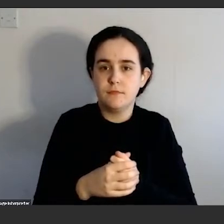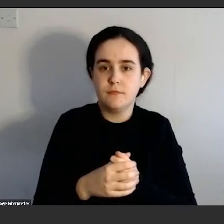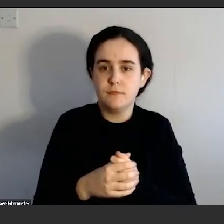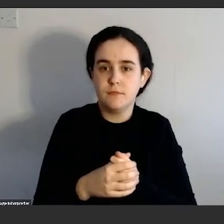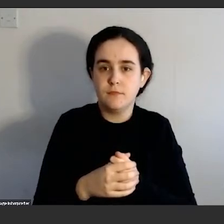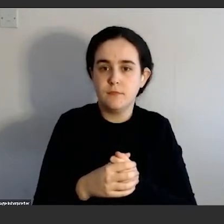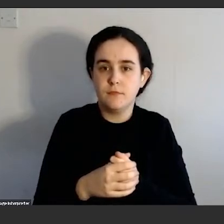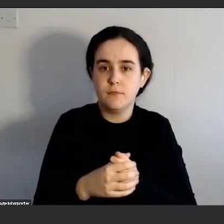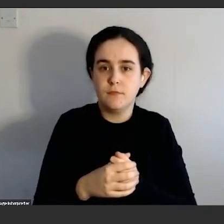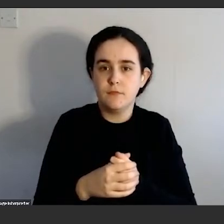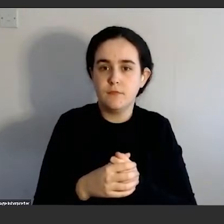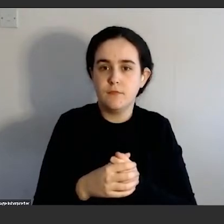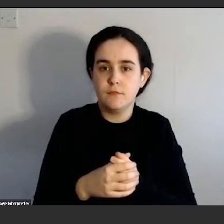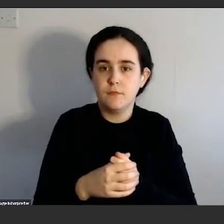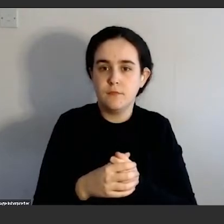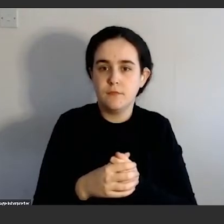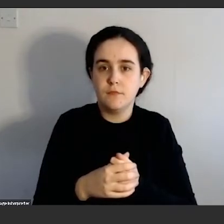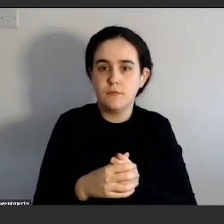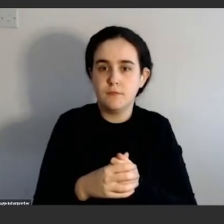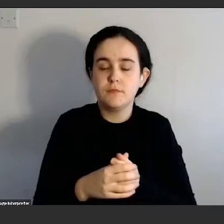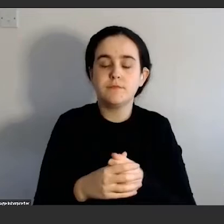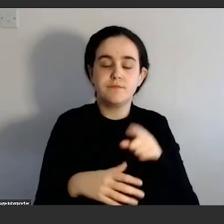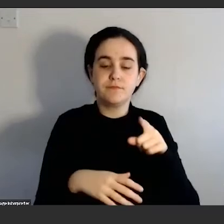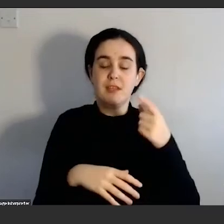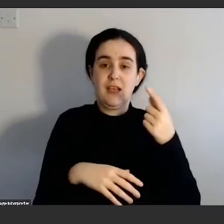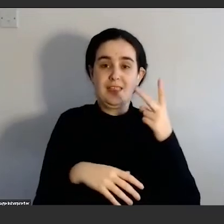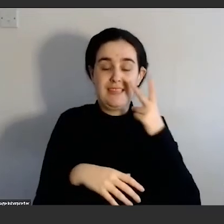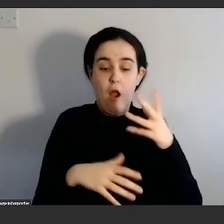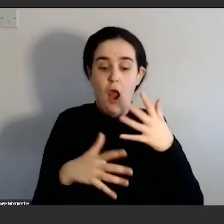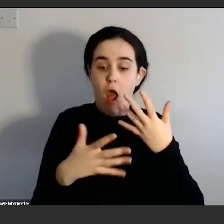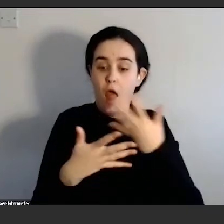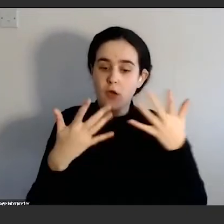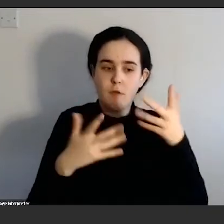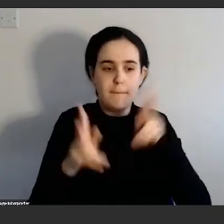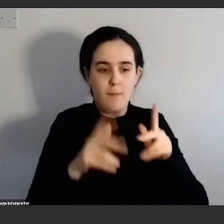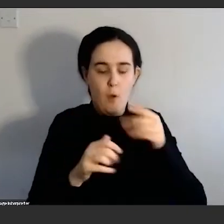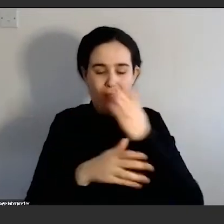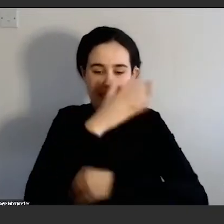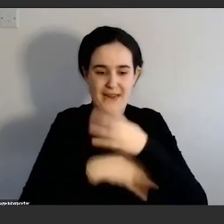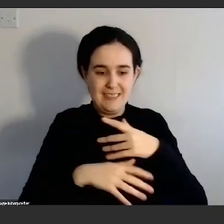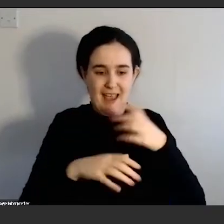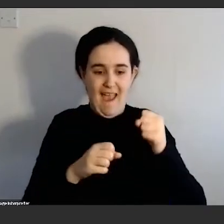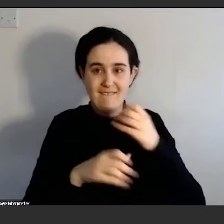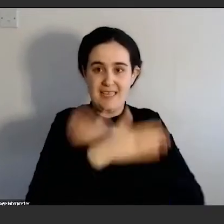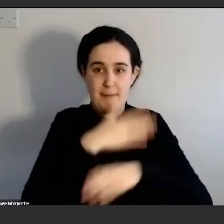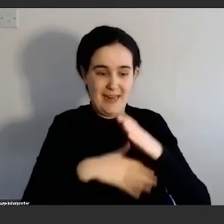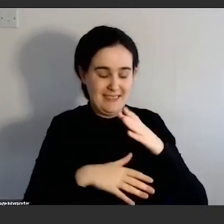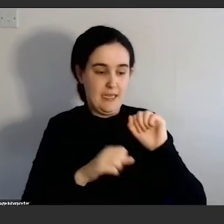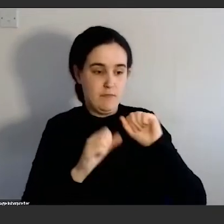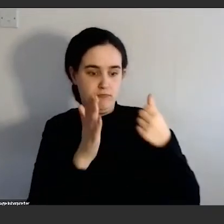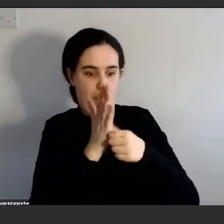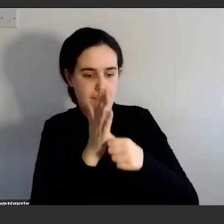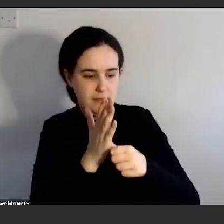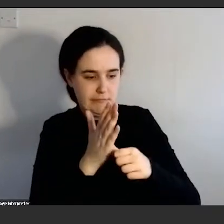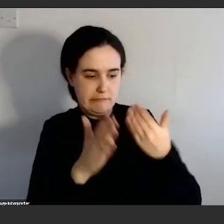facilities. Sure. Thank you so much. It was so worth deciding to keep going until we actually could hear